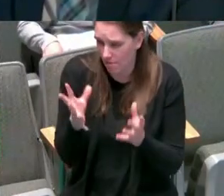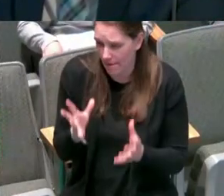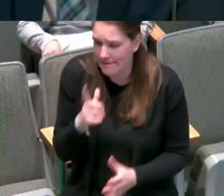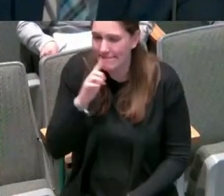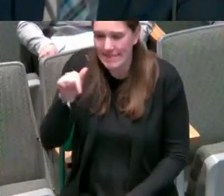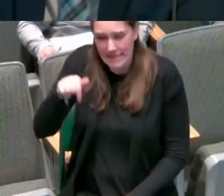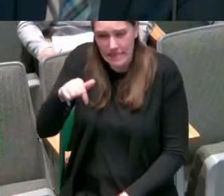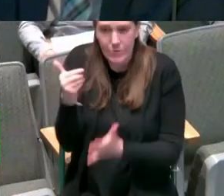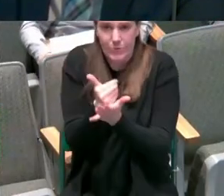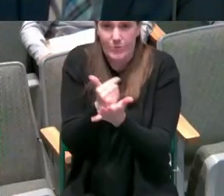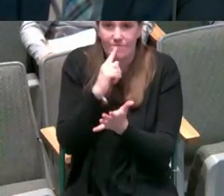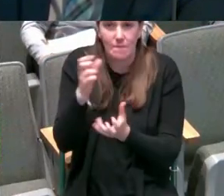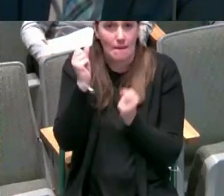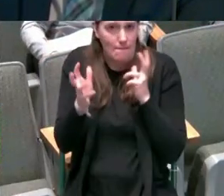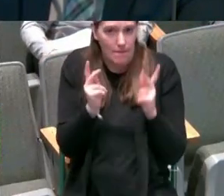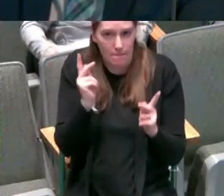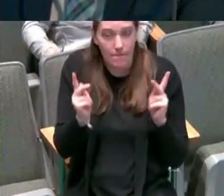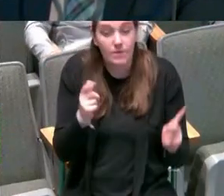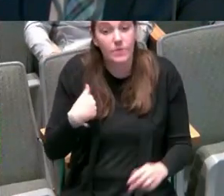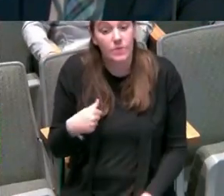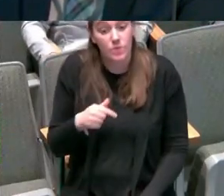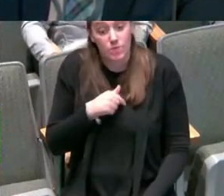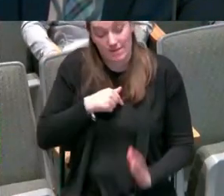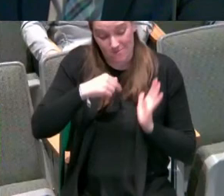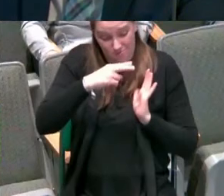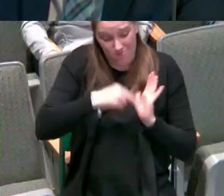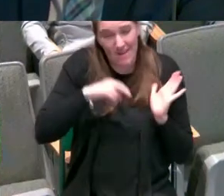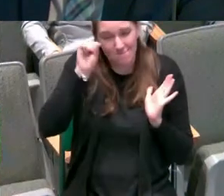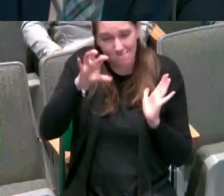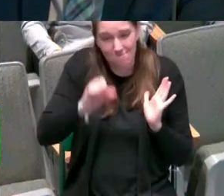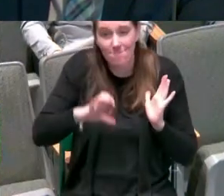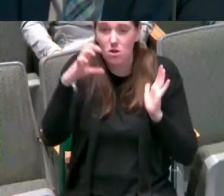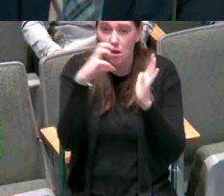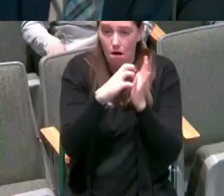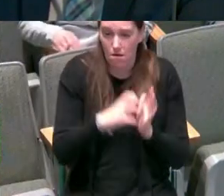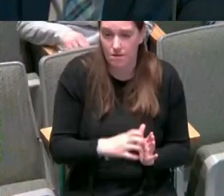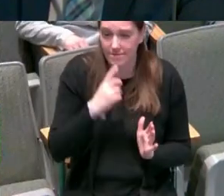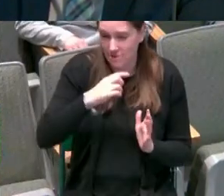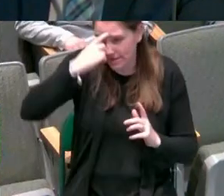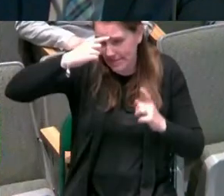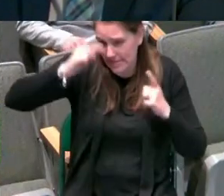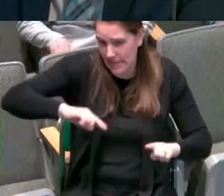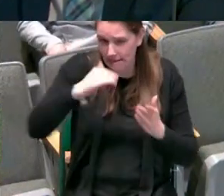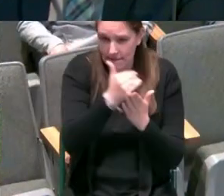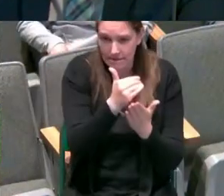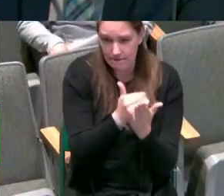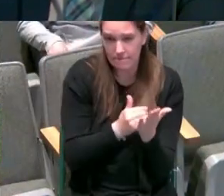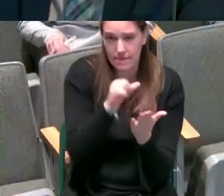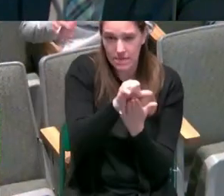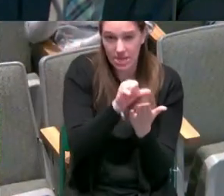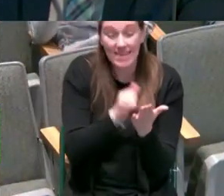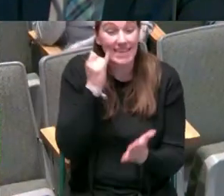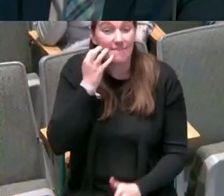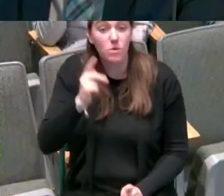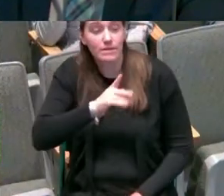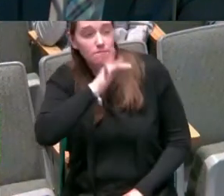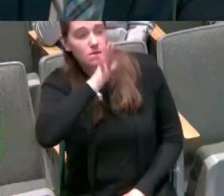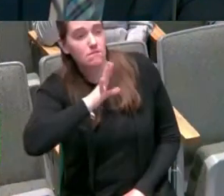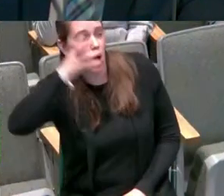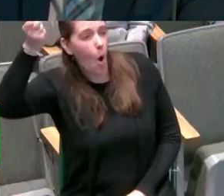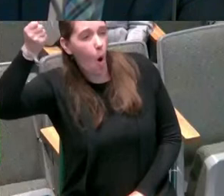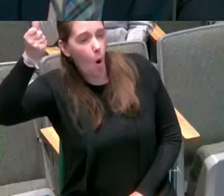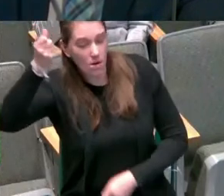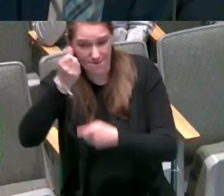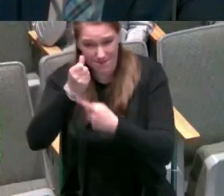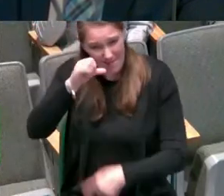the the articles that are being proposed to be on the consent agenda if a person says hold that means